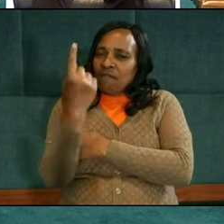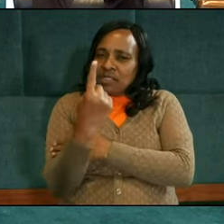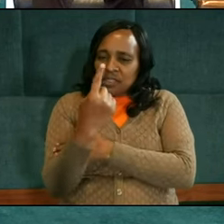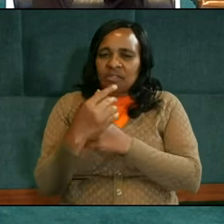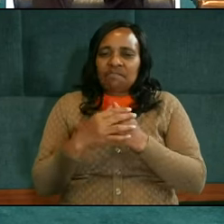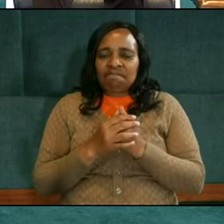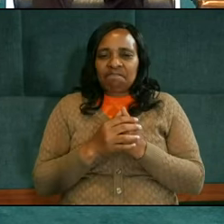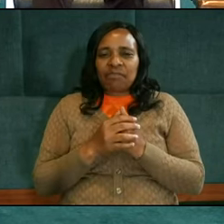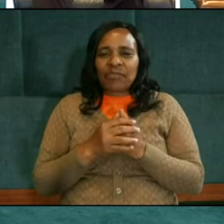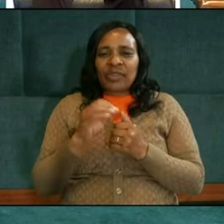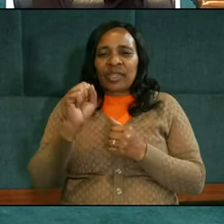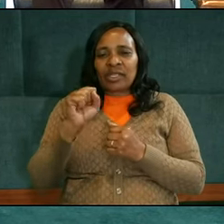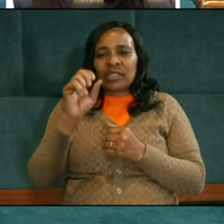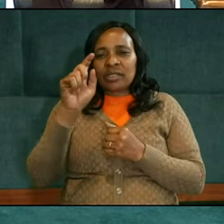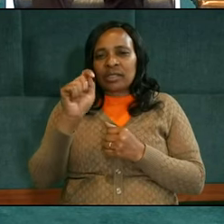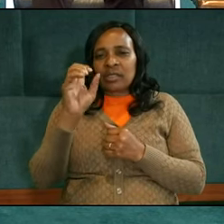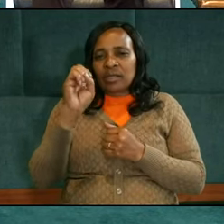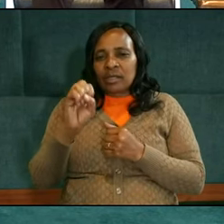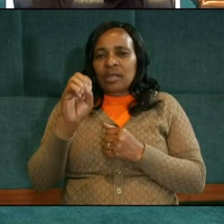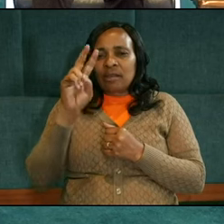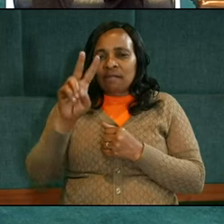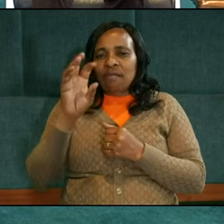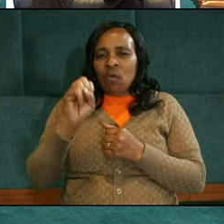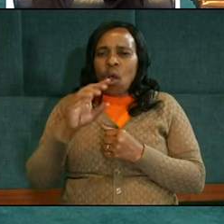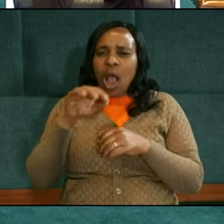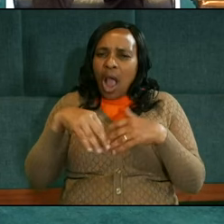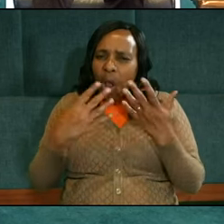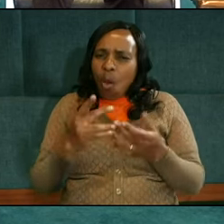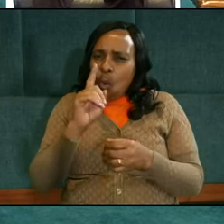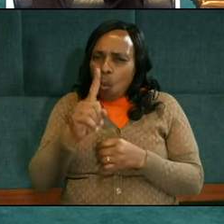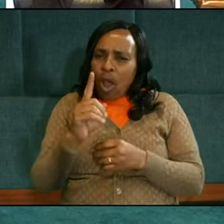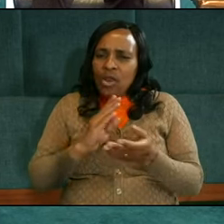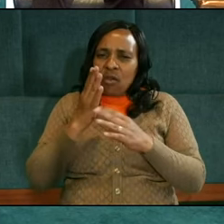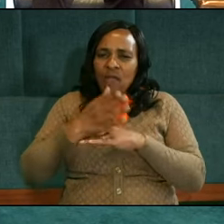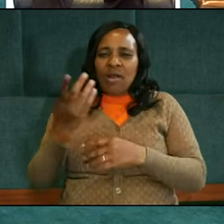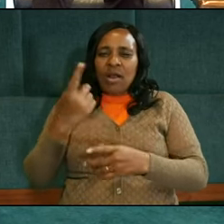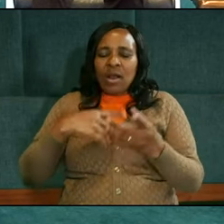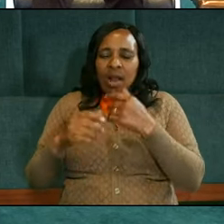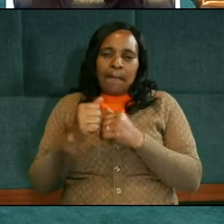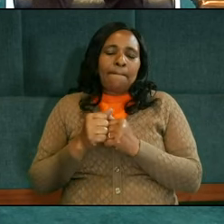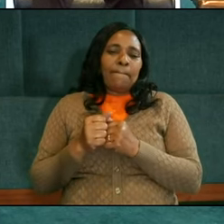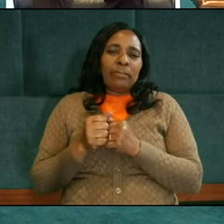first. Steve, how can one actually overcome being selfish?